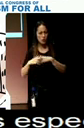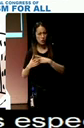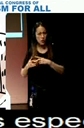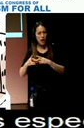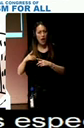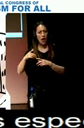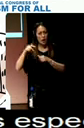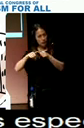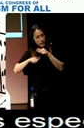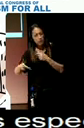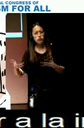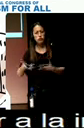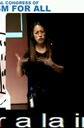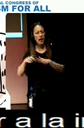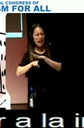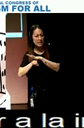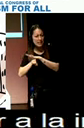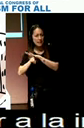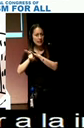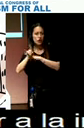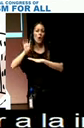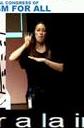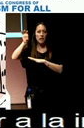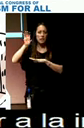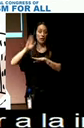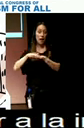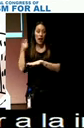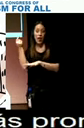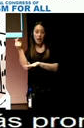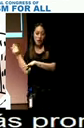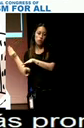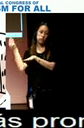to support the target groups. So,